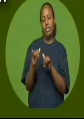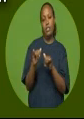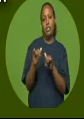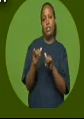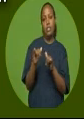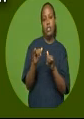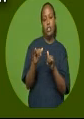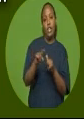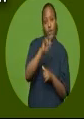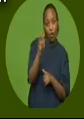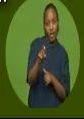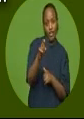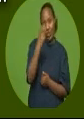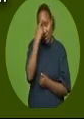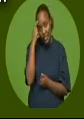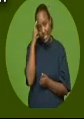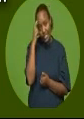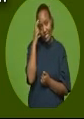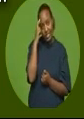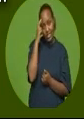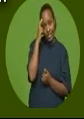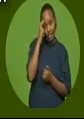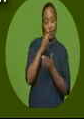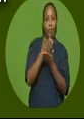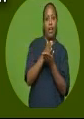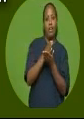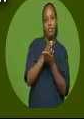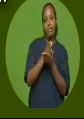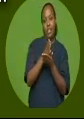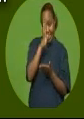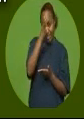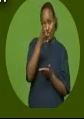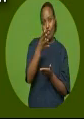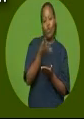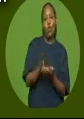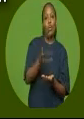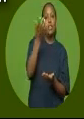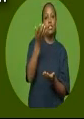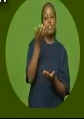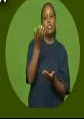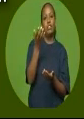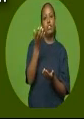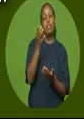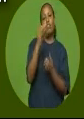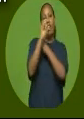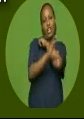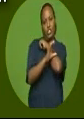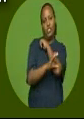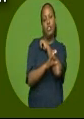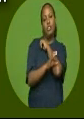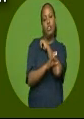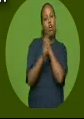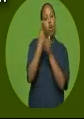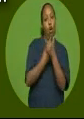an inquiry into the causes behind the creation of wealth. It perceives wealth of a